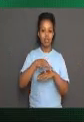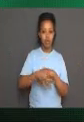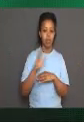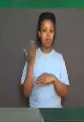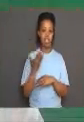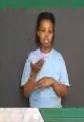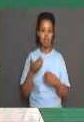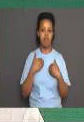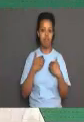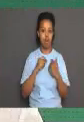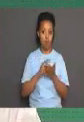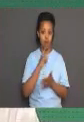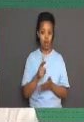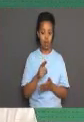skin.